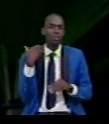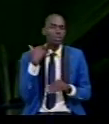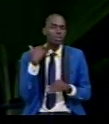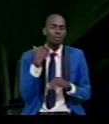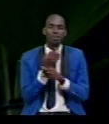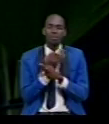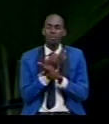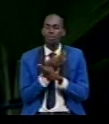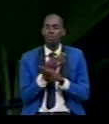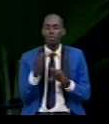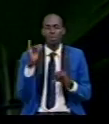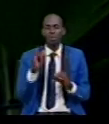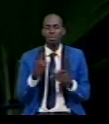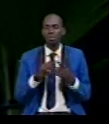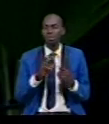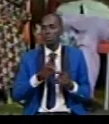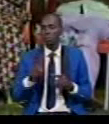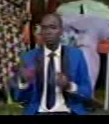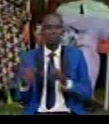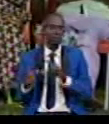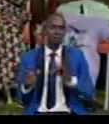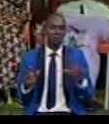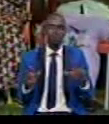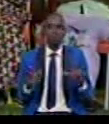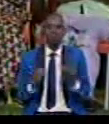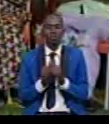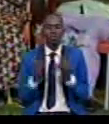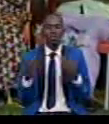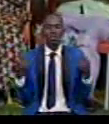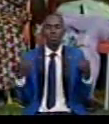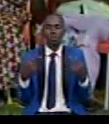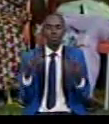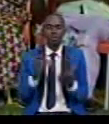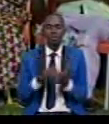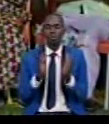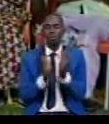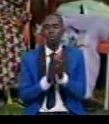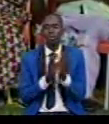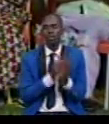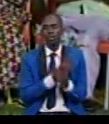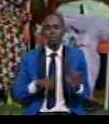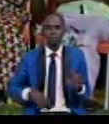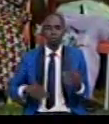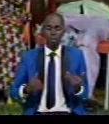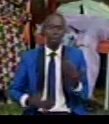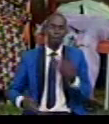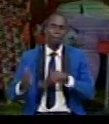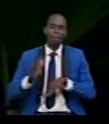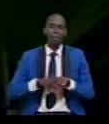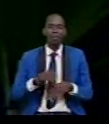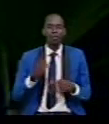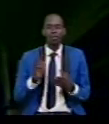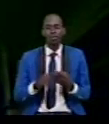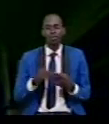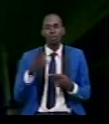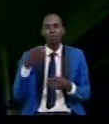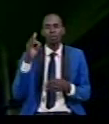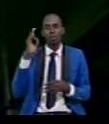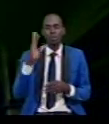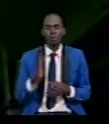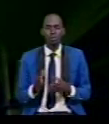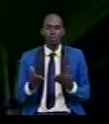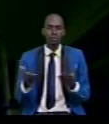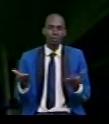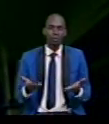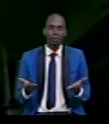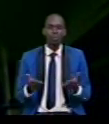left, right. The pain is no longer there. Praise the Lord. And now we return to the moderating pastor while we bring you